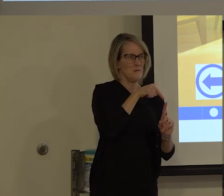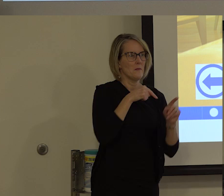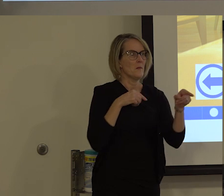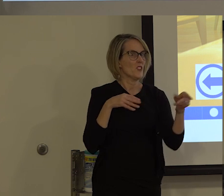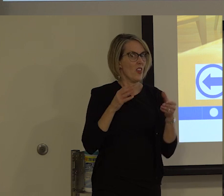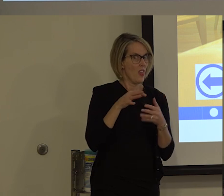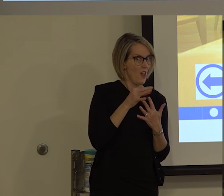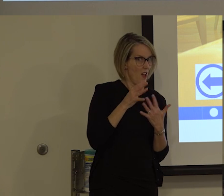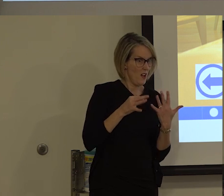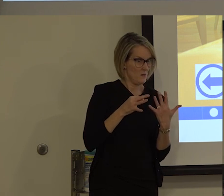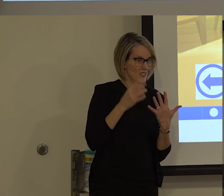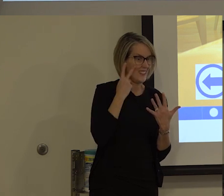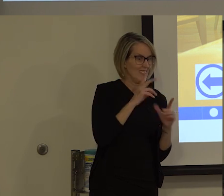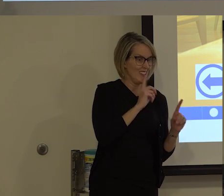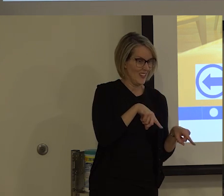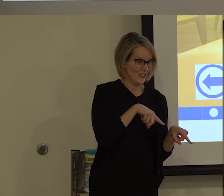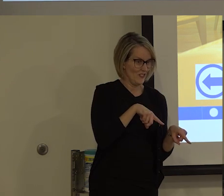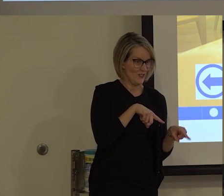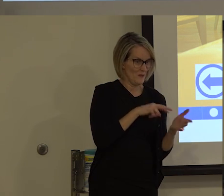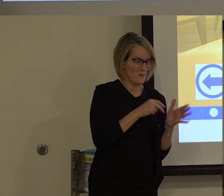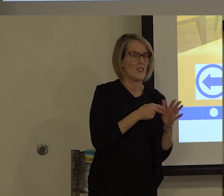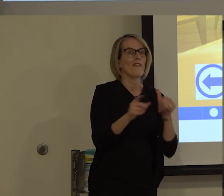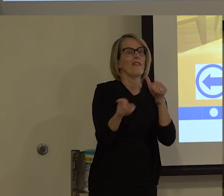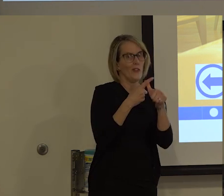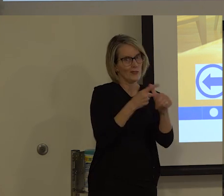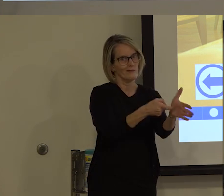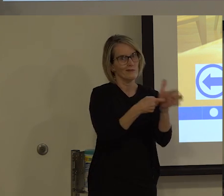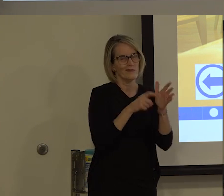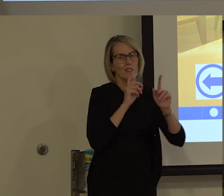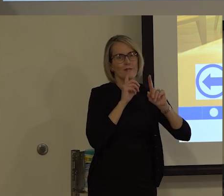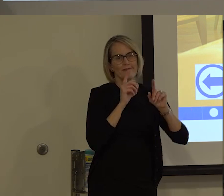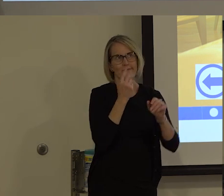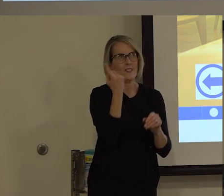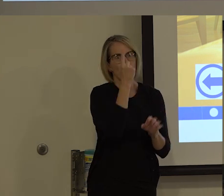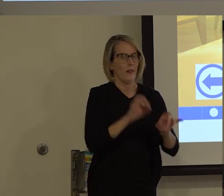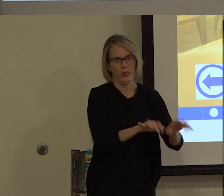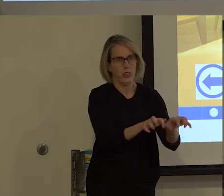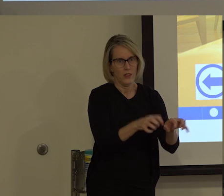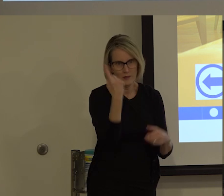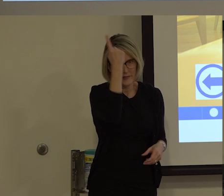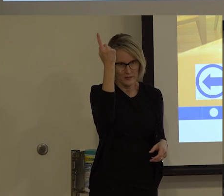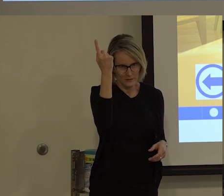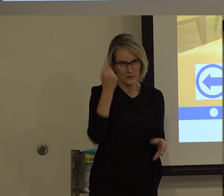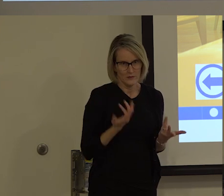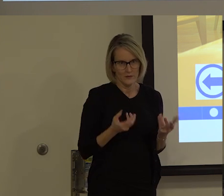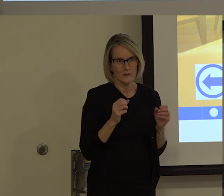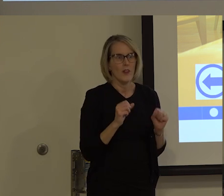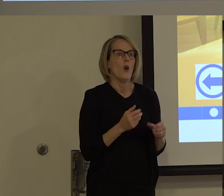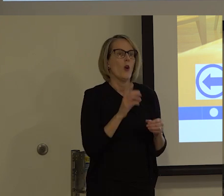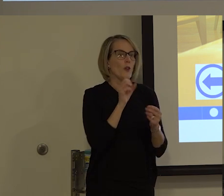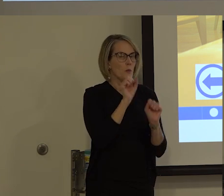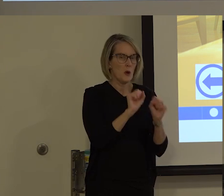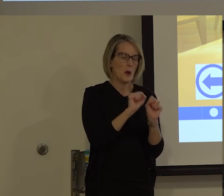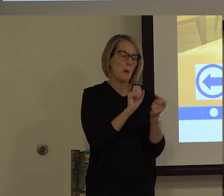only happens once they submit some sort of answer? Yes, that you can set, that one you can change. You can change it to, they have to